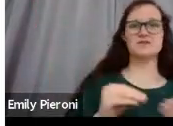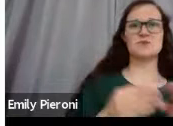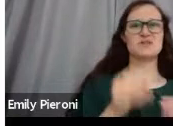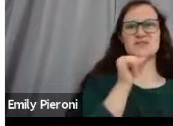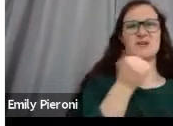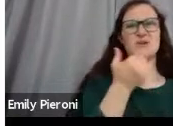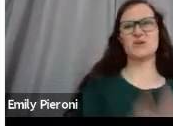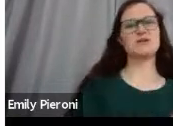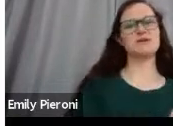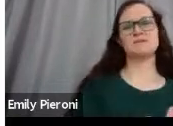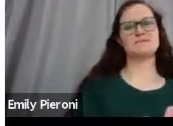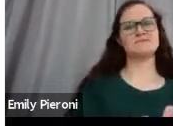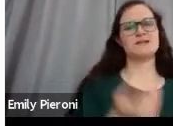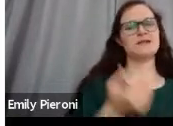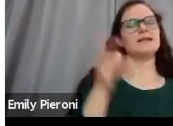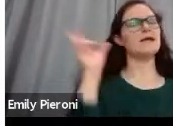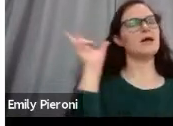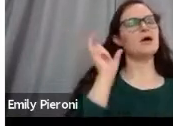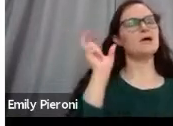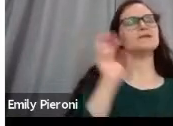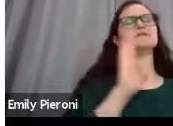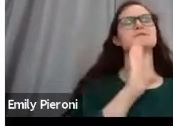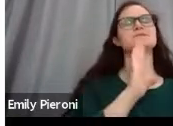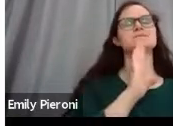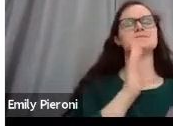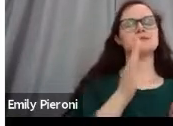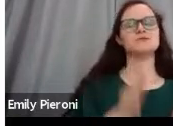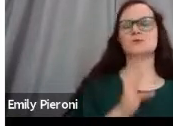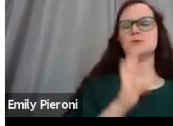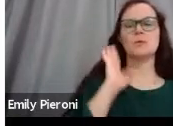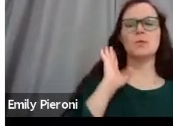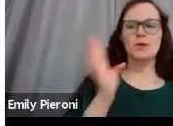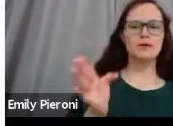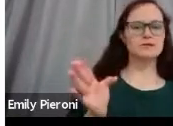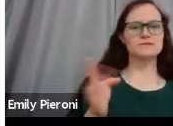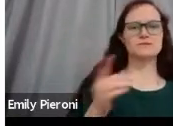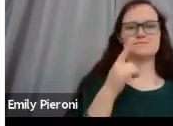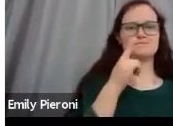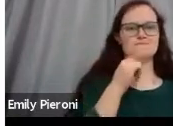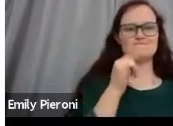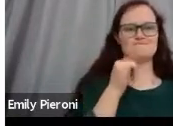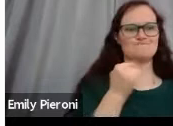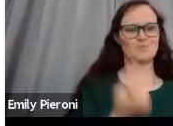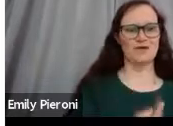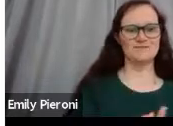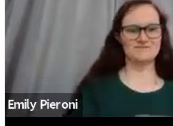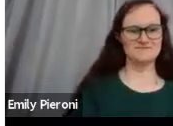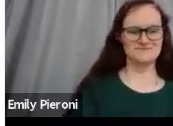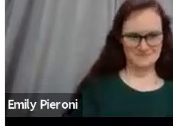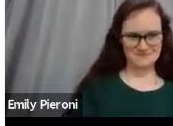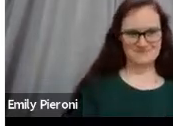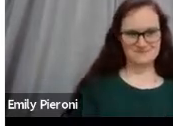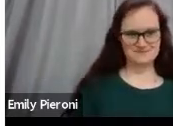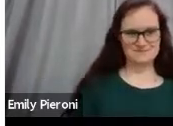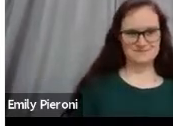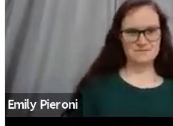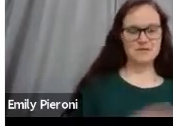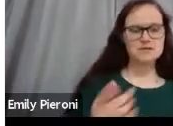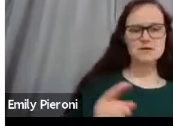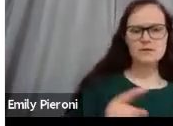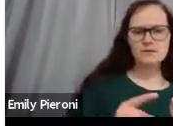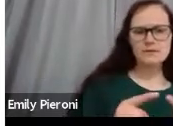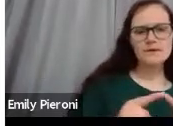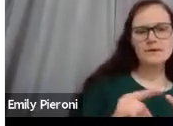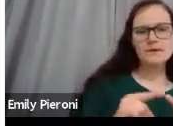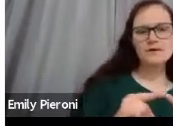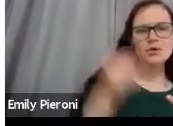them. And you want them to be part of what you're doing. No, this is really important. Know the audience and